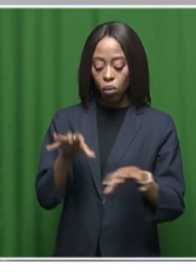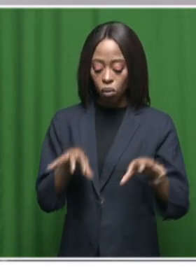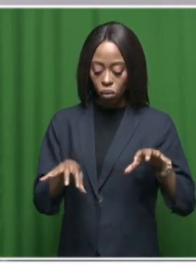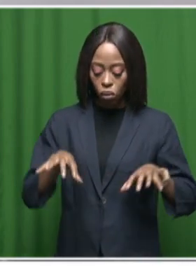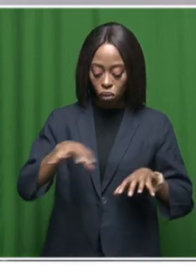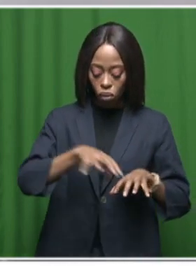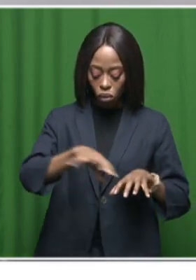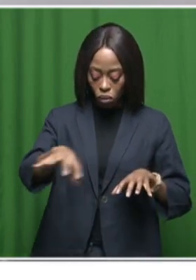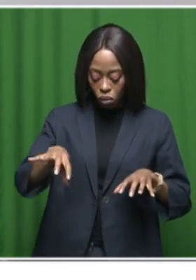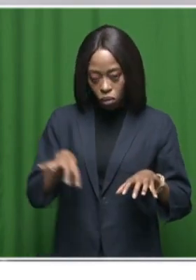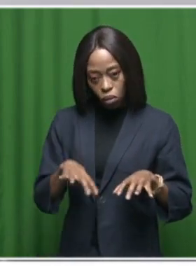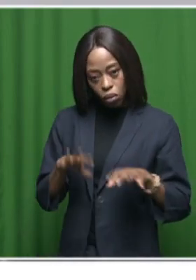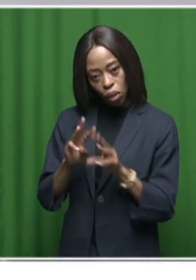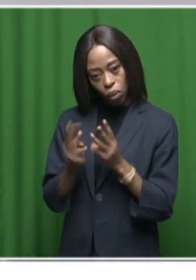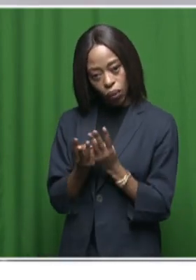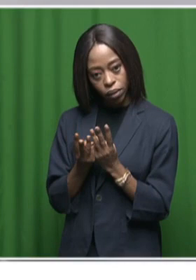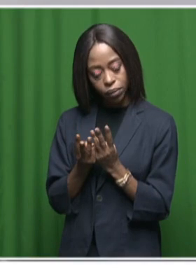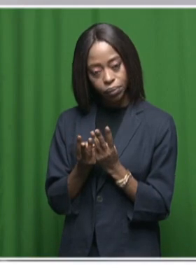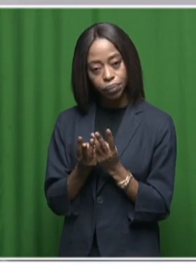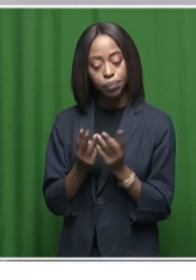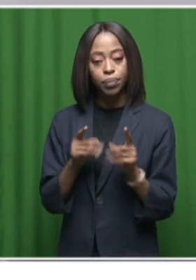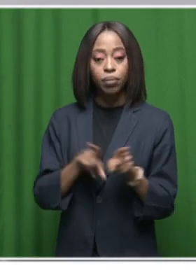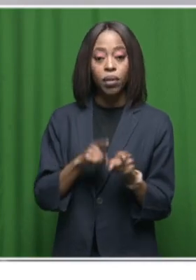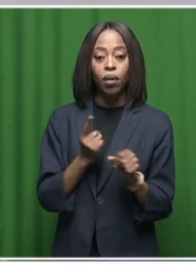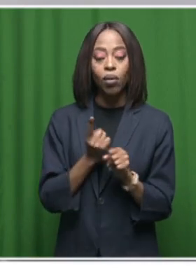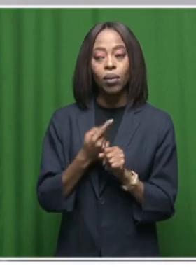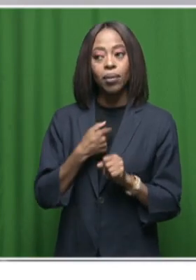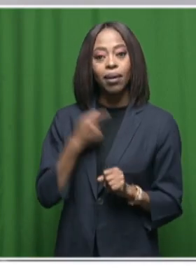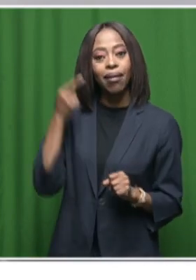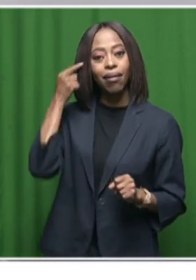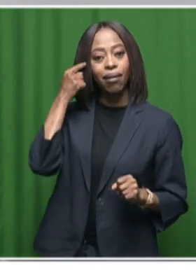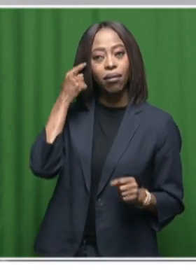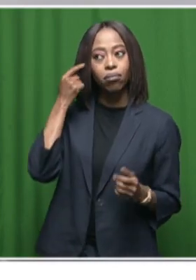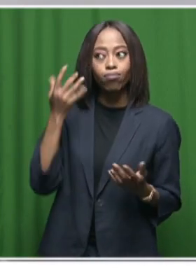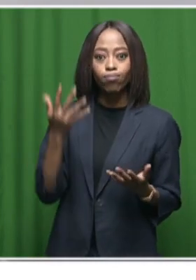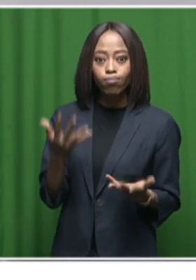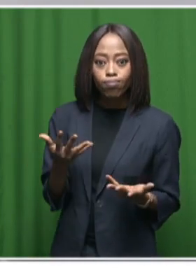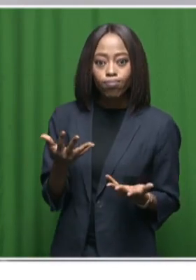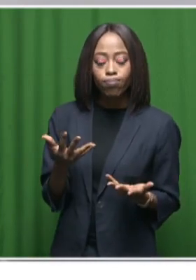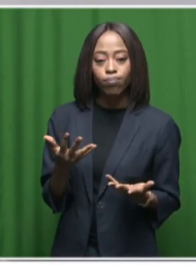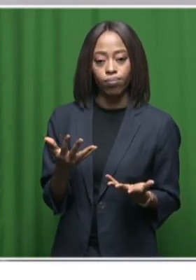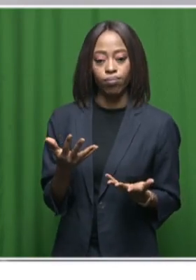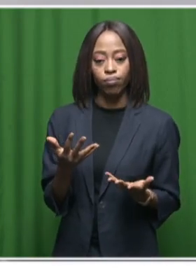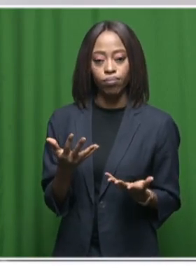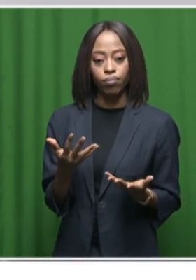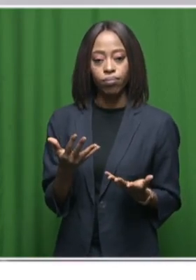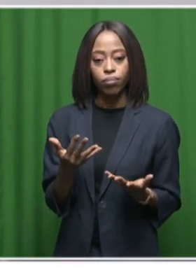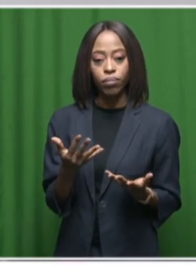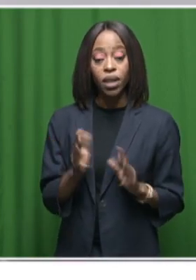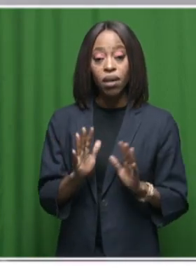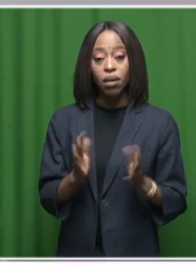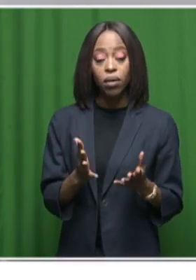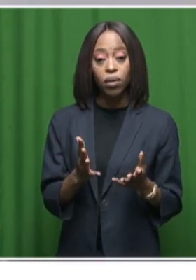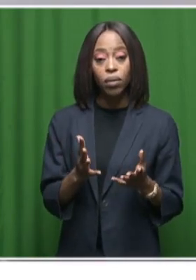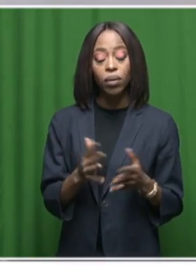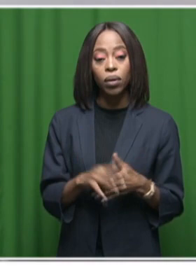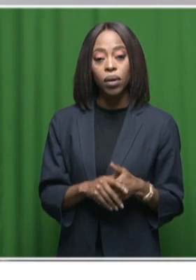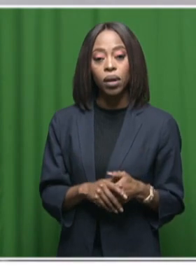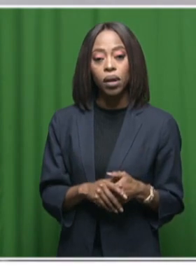sense. And I think in a way it's about